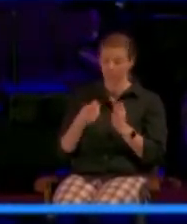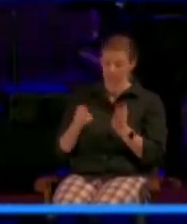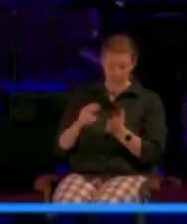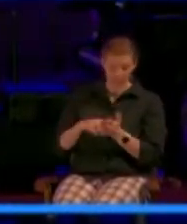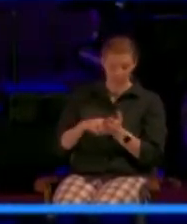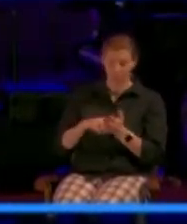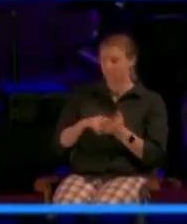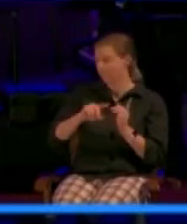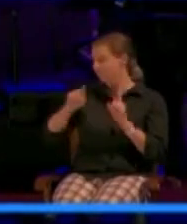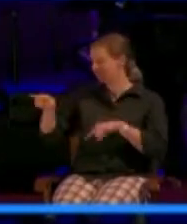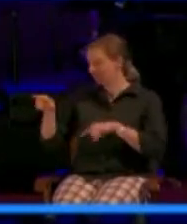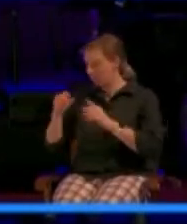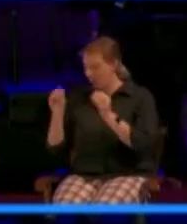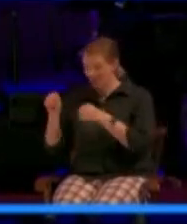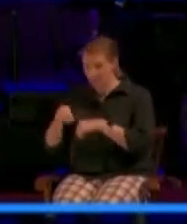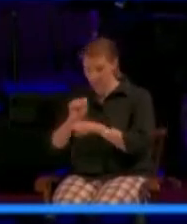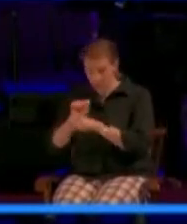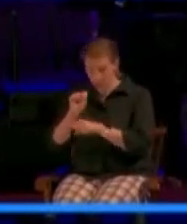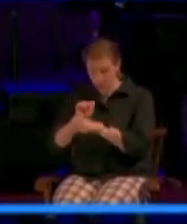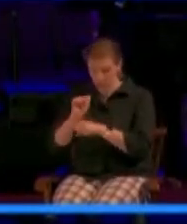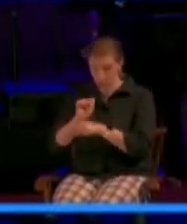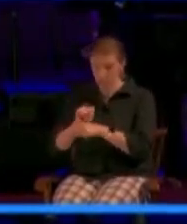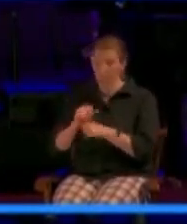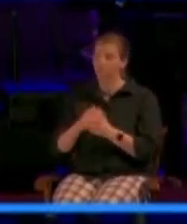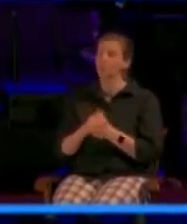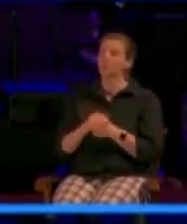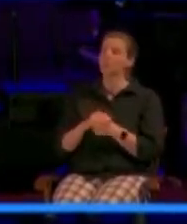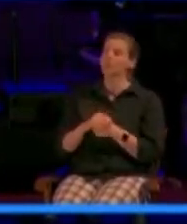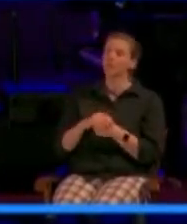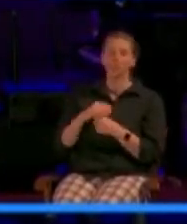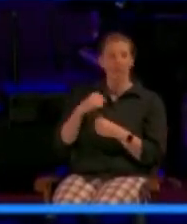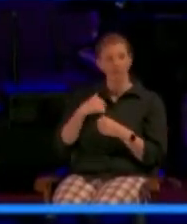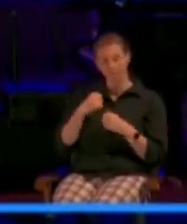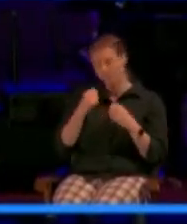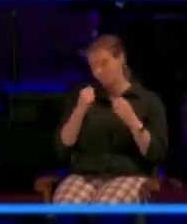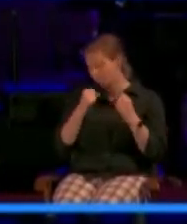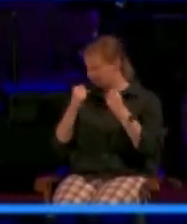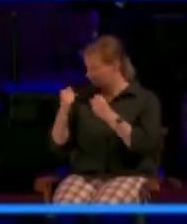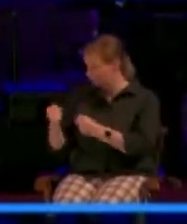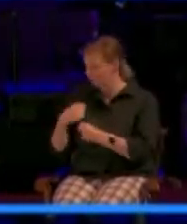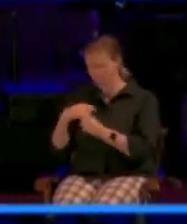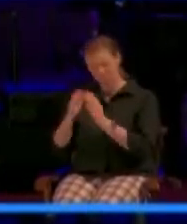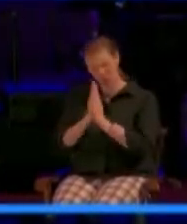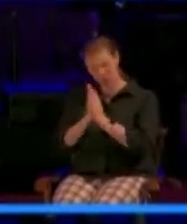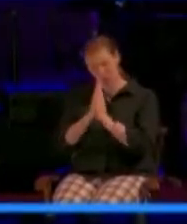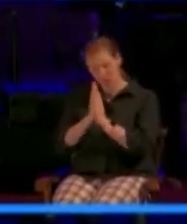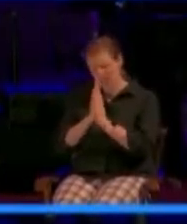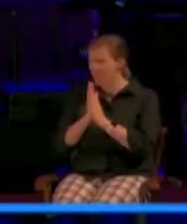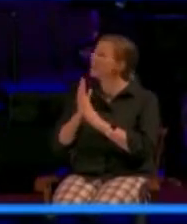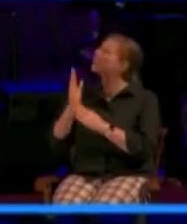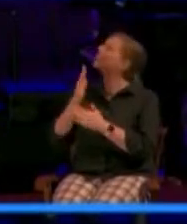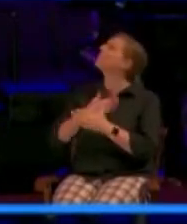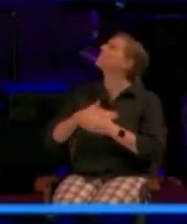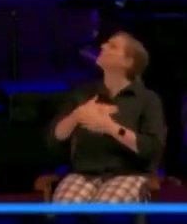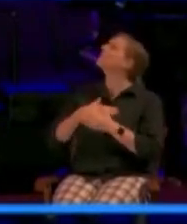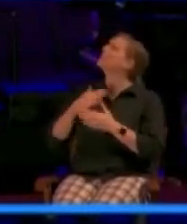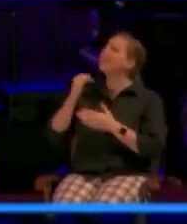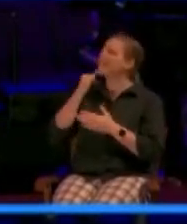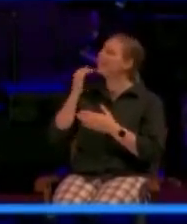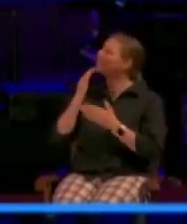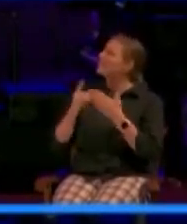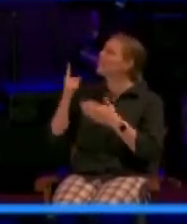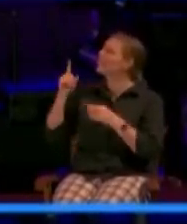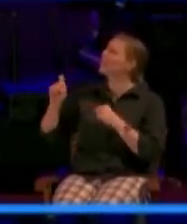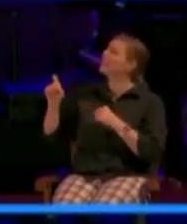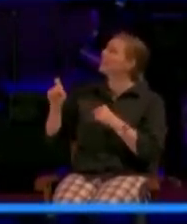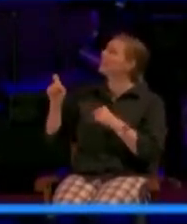highway and I'd think about people passing up and down that busy street, and I would say, "God, if there's somebody out there today who needs Christ, would you just lead them to see our sign, our